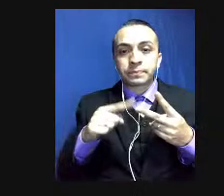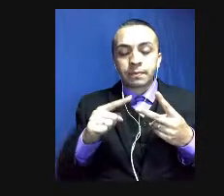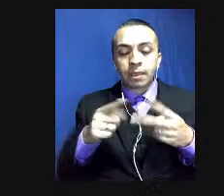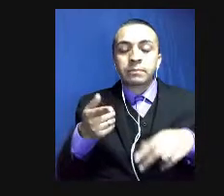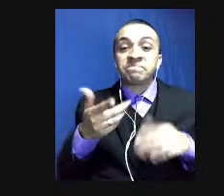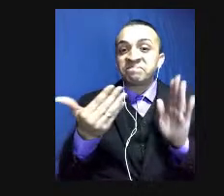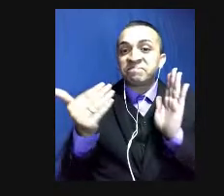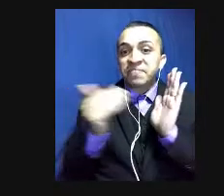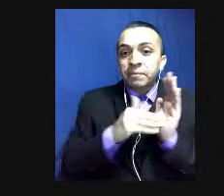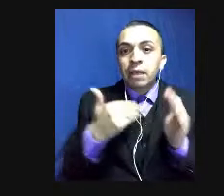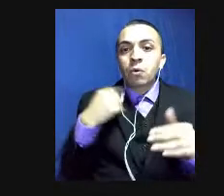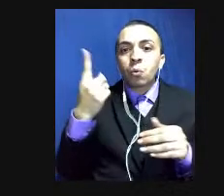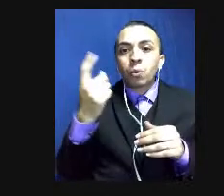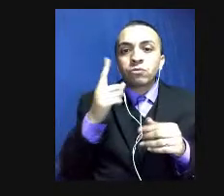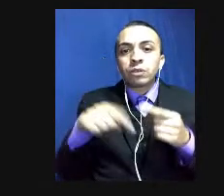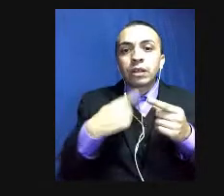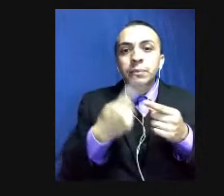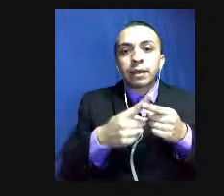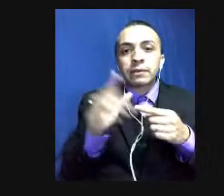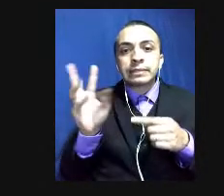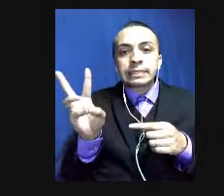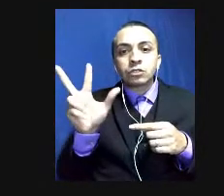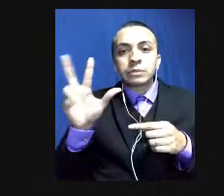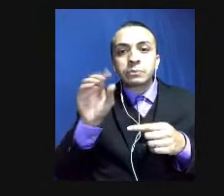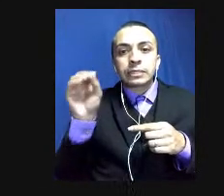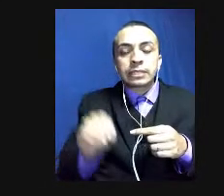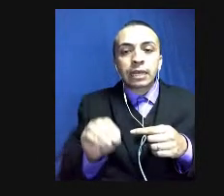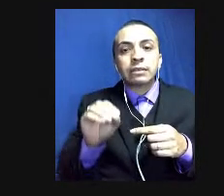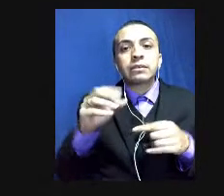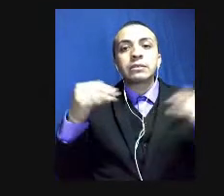there was a question about 63% containment